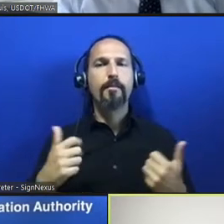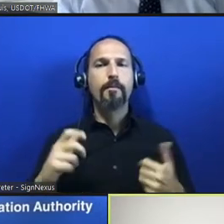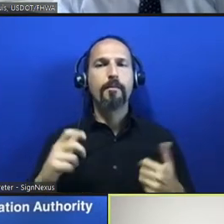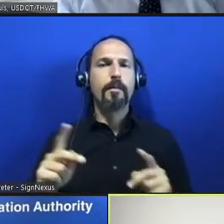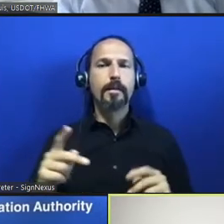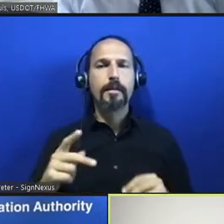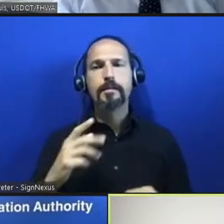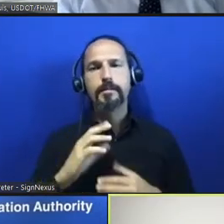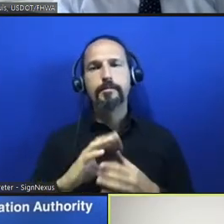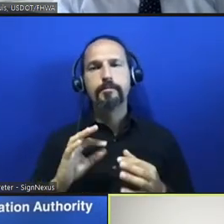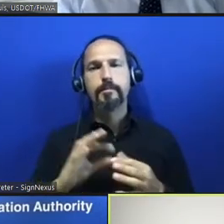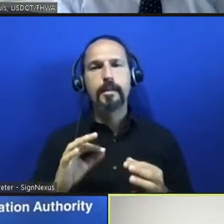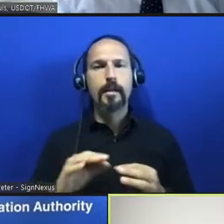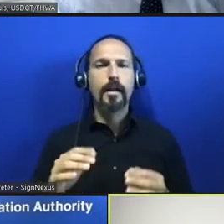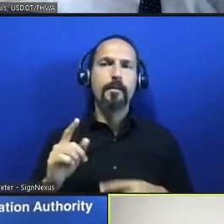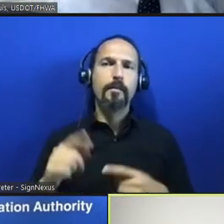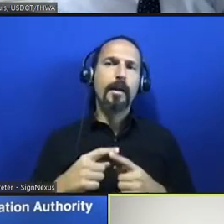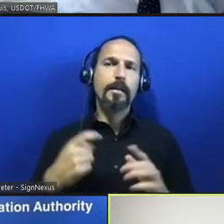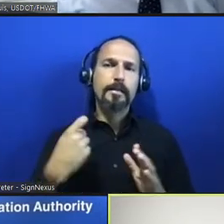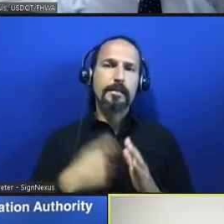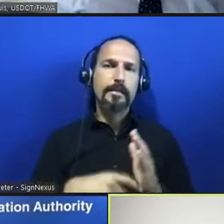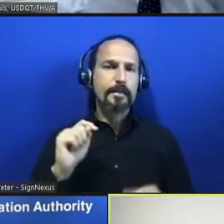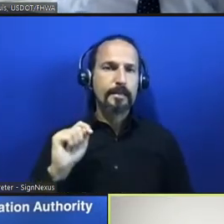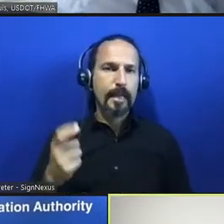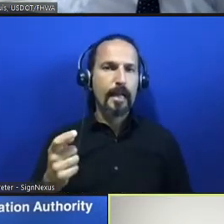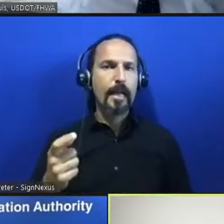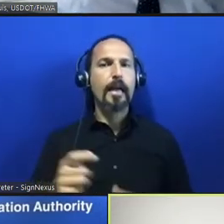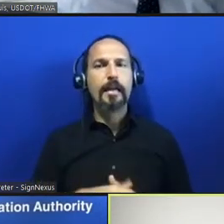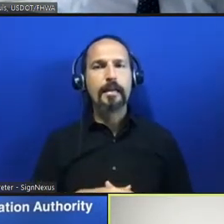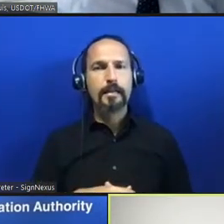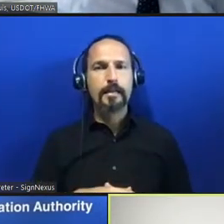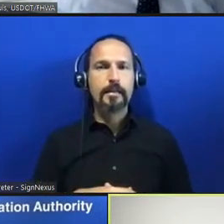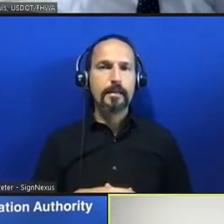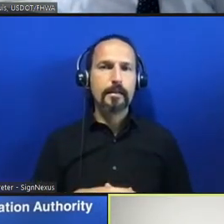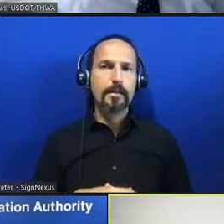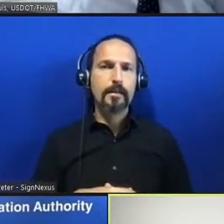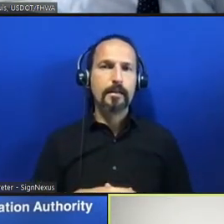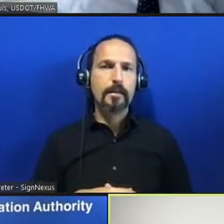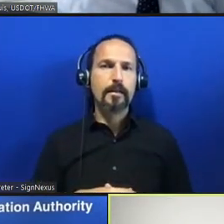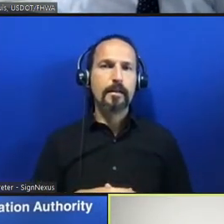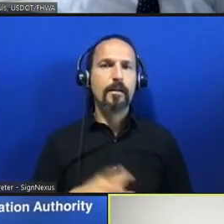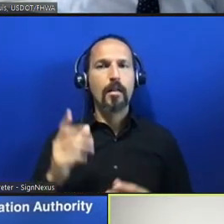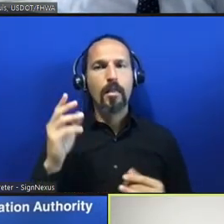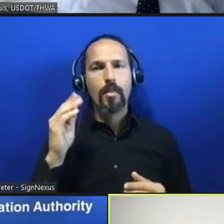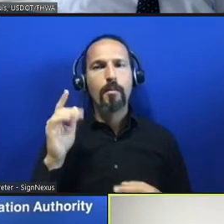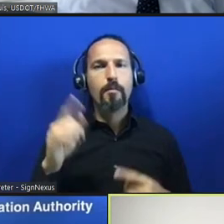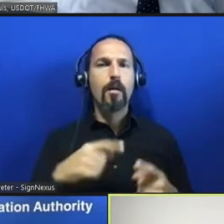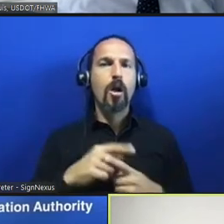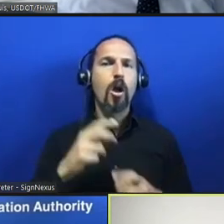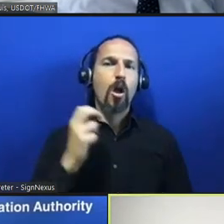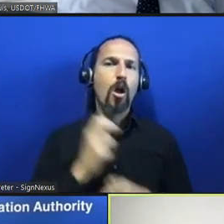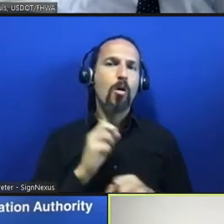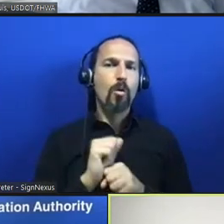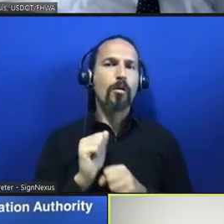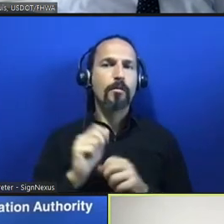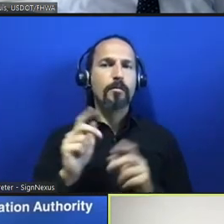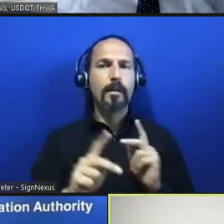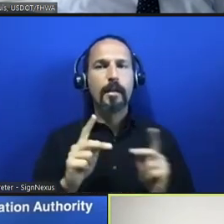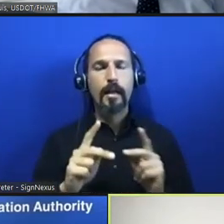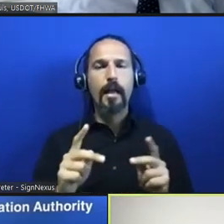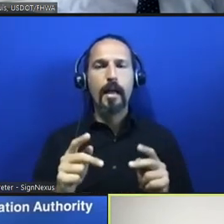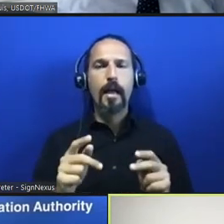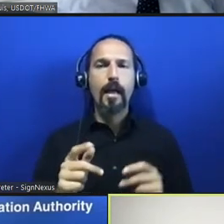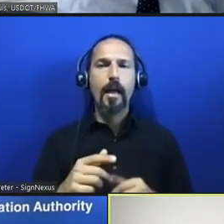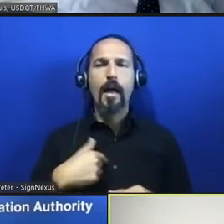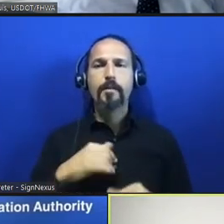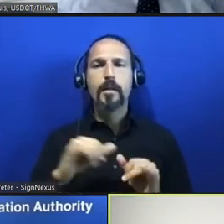a lot of people mentioned you know the taxes this is gonna you know think of all the hard-working Folk I'm a